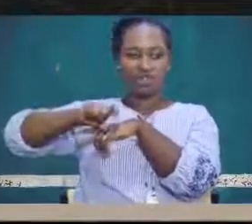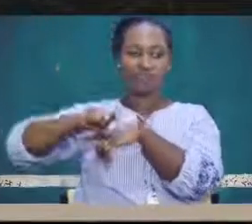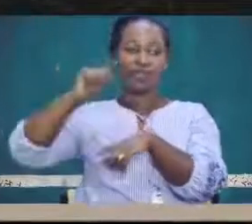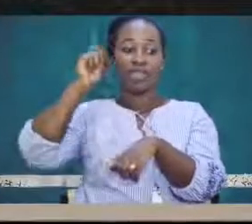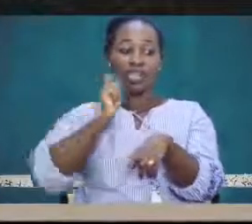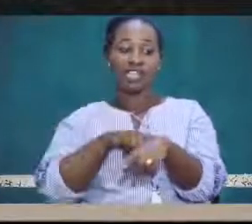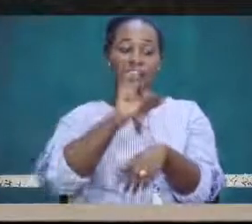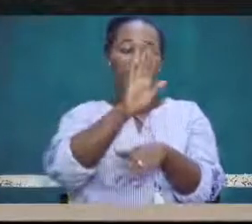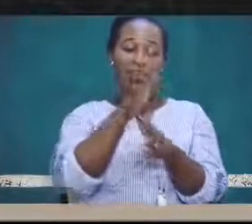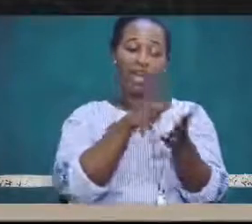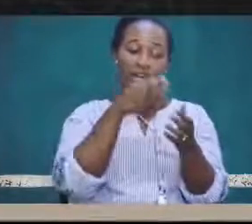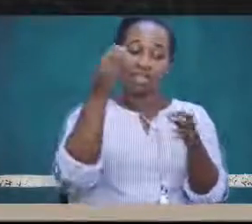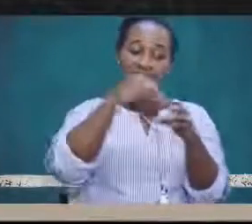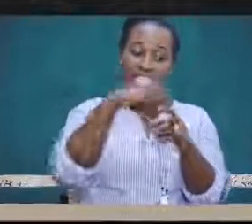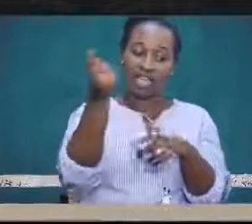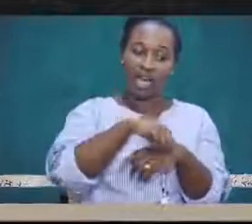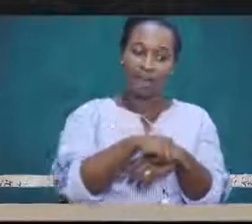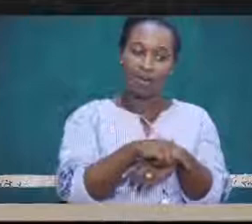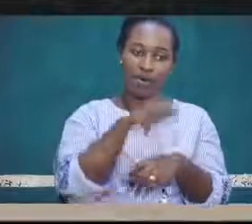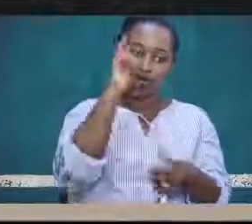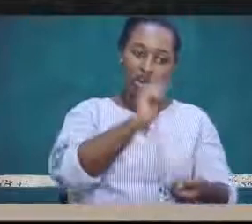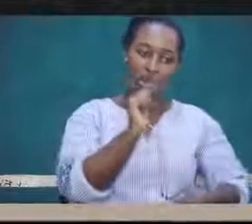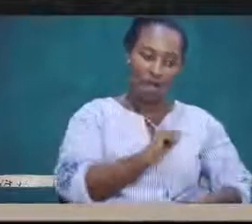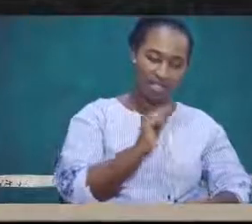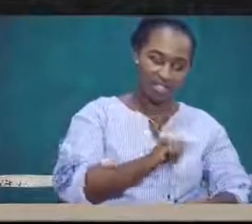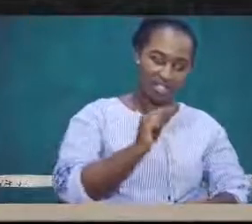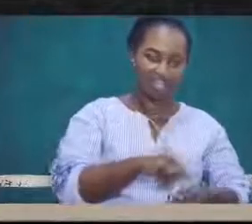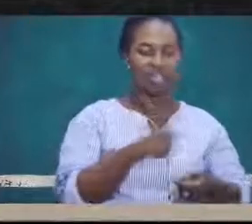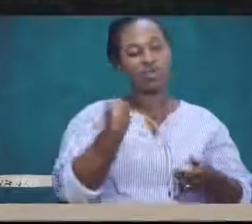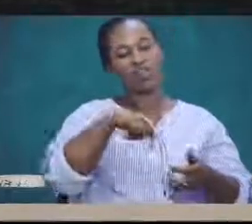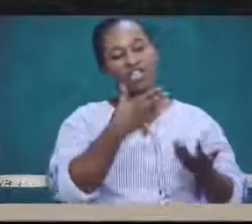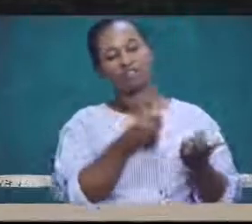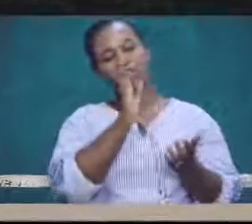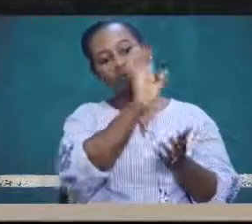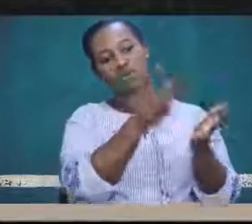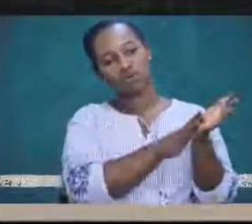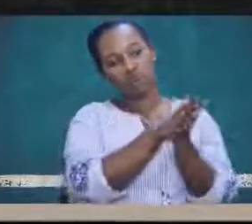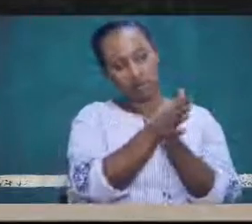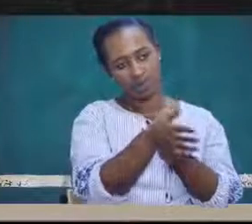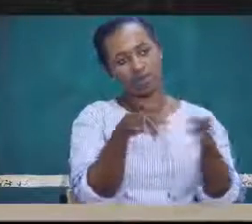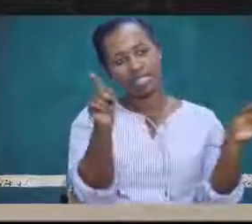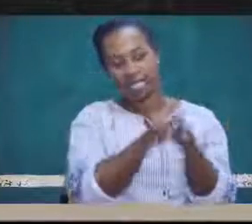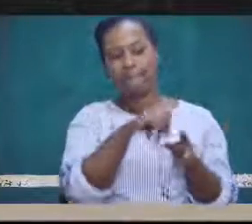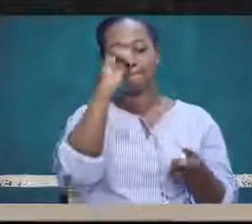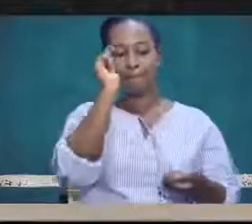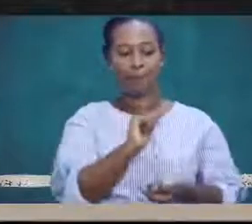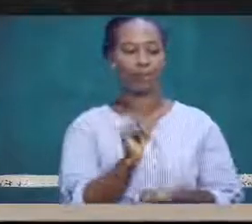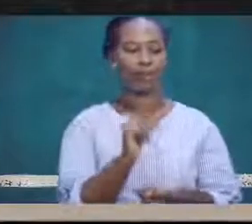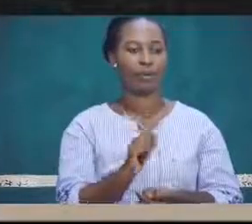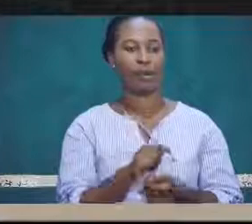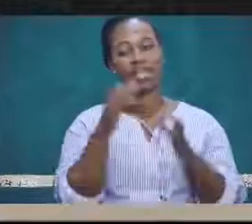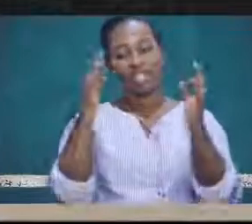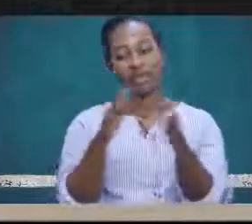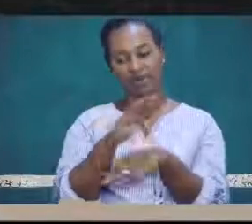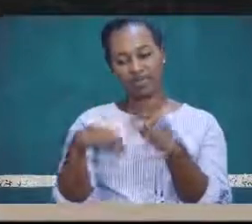when your income lowers, when your income reduces, we expect your consumption expenditure also to reduce. So all